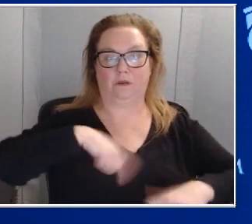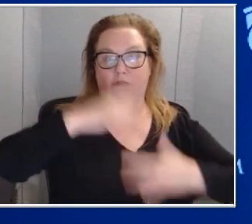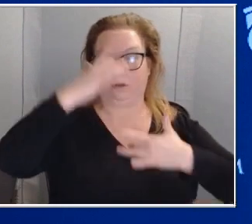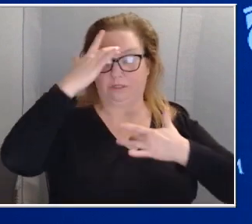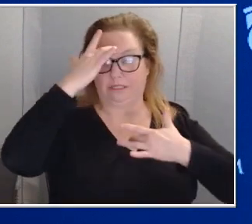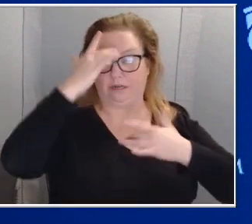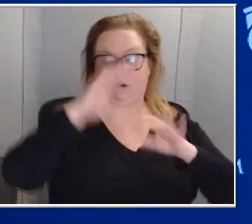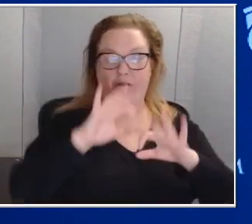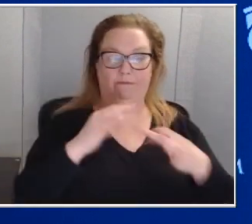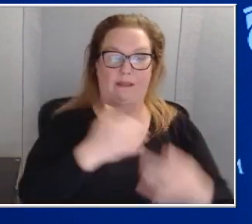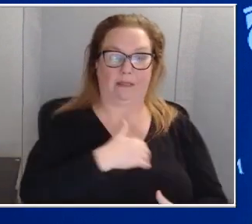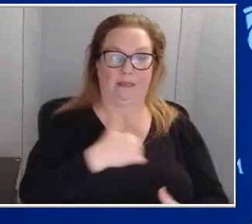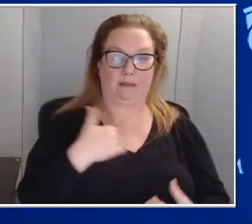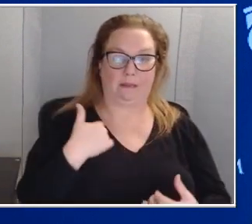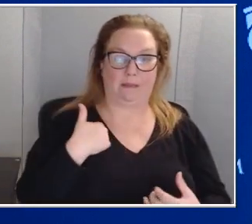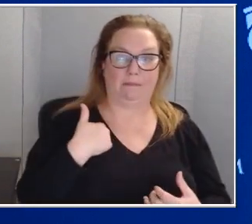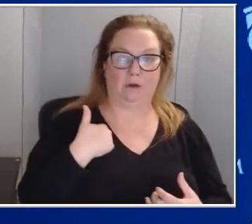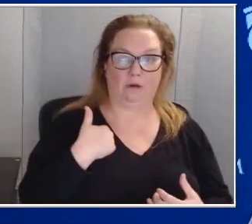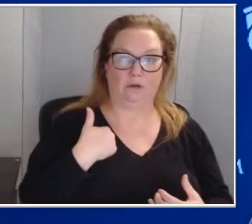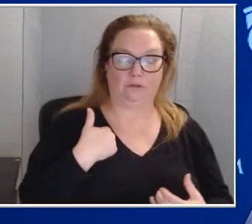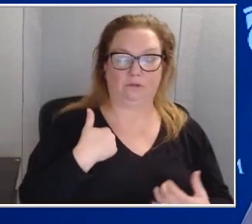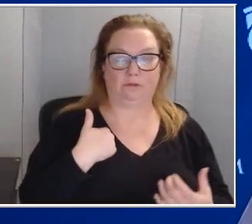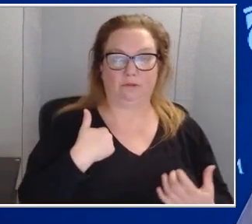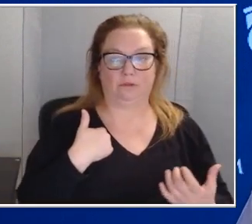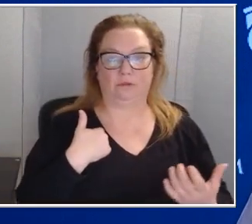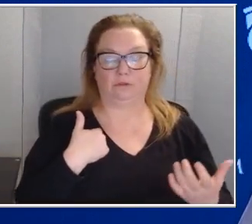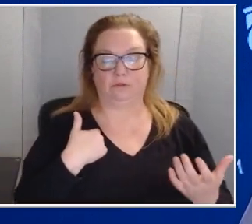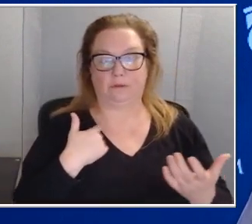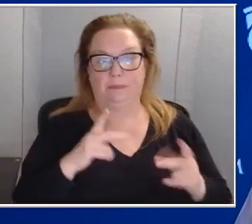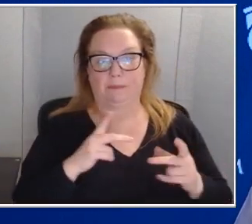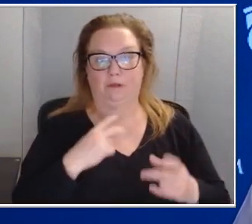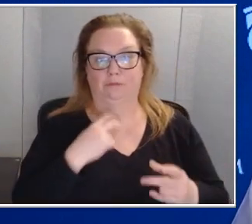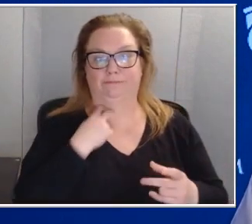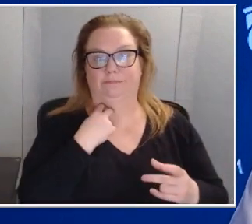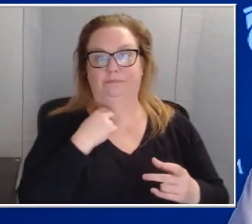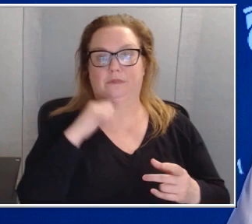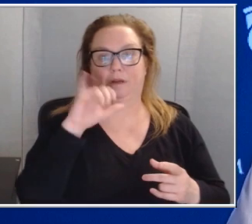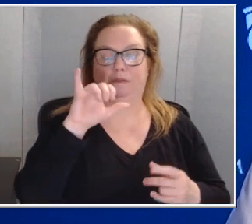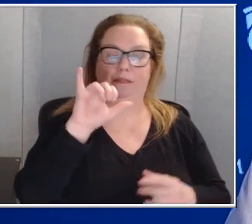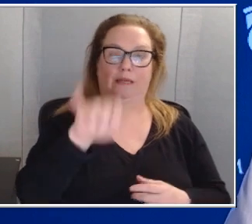sick, we are able to treat you. And I think people are just hinging on that one